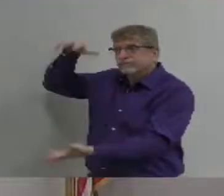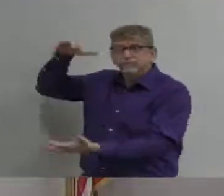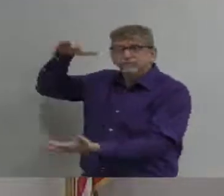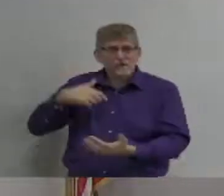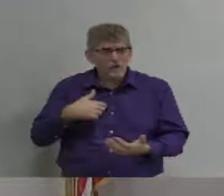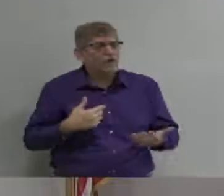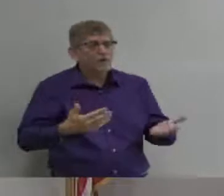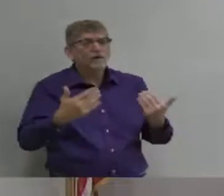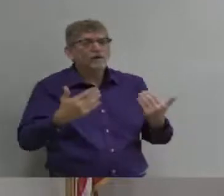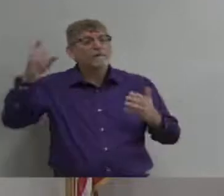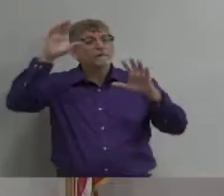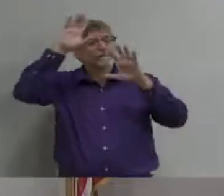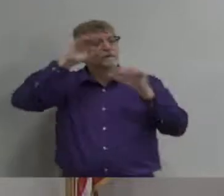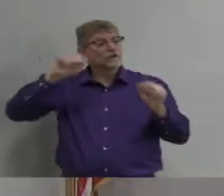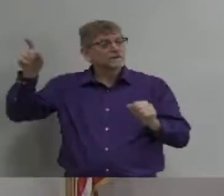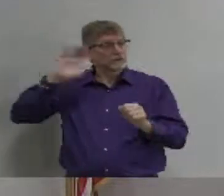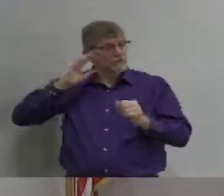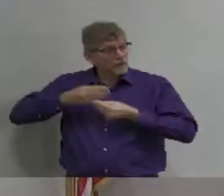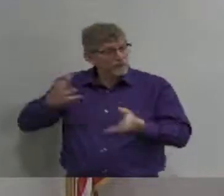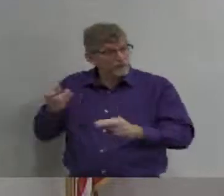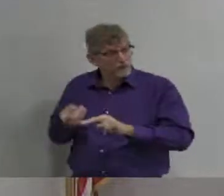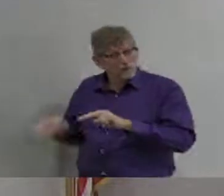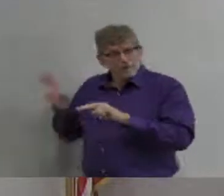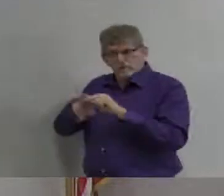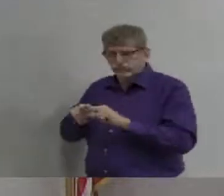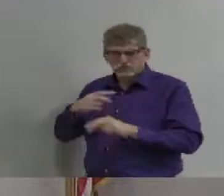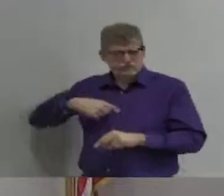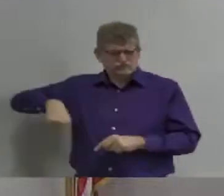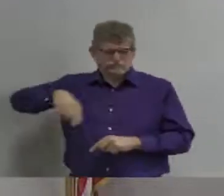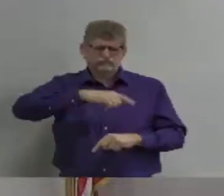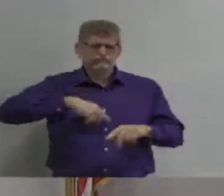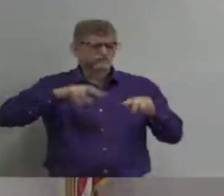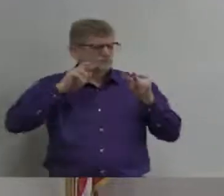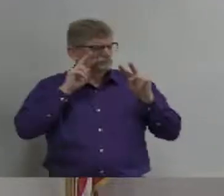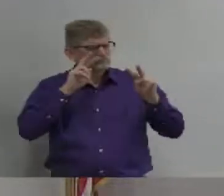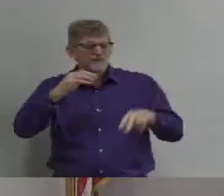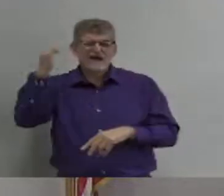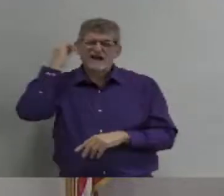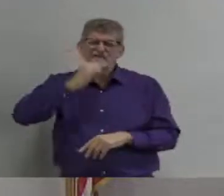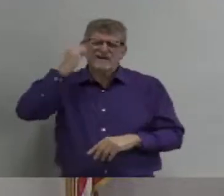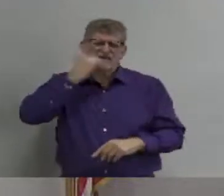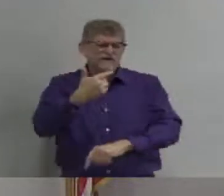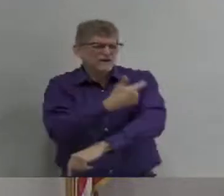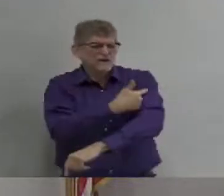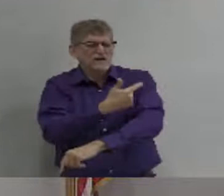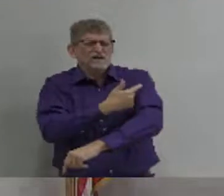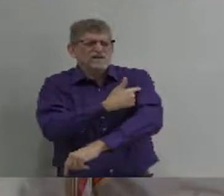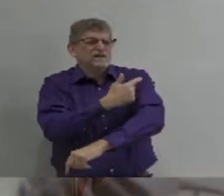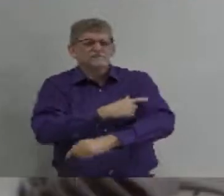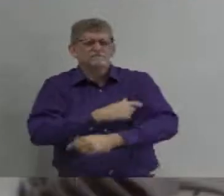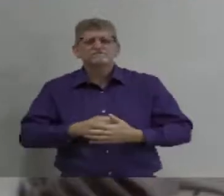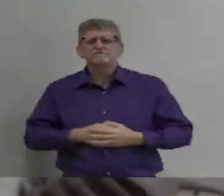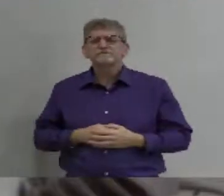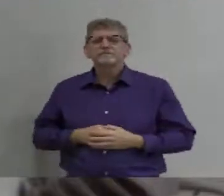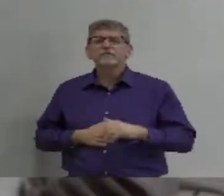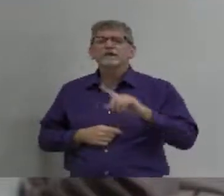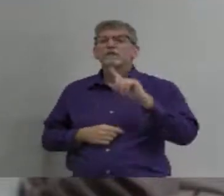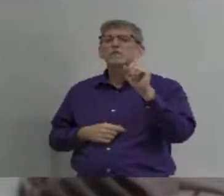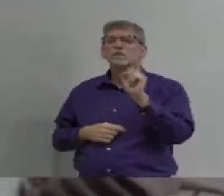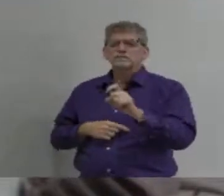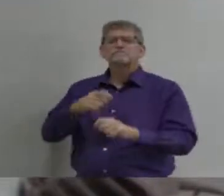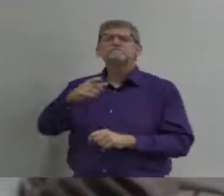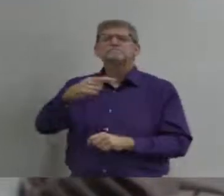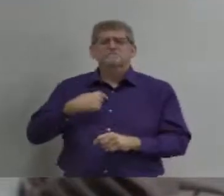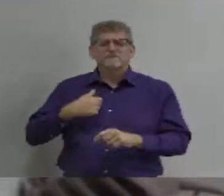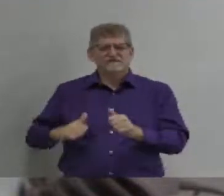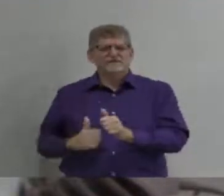look forward to being able to vaccinate more people every day. Yeah, that was going to be my follow-up, because my understanding has been that in the past, the limit